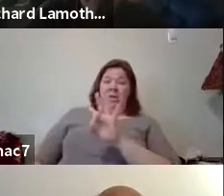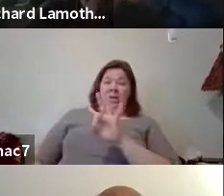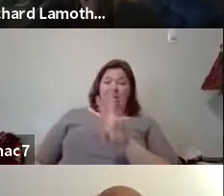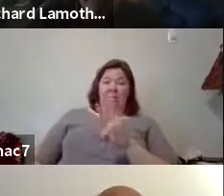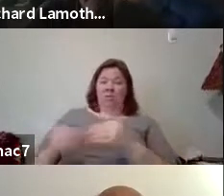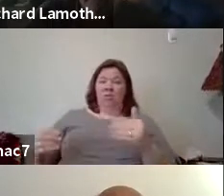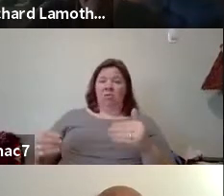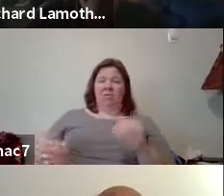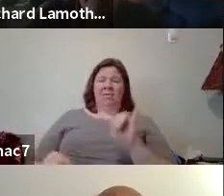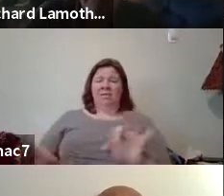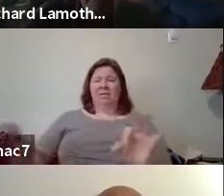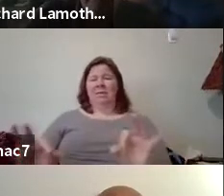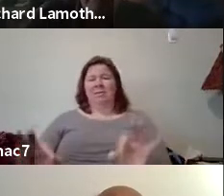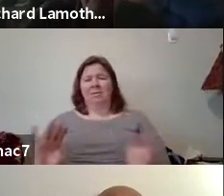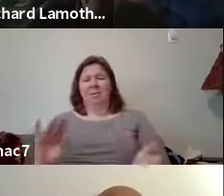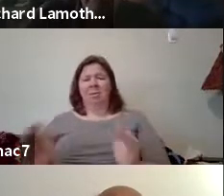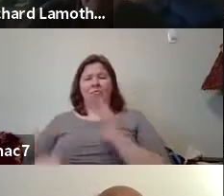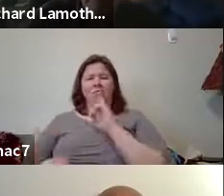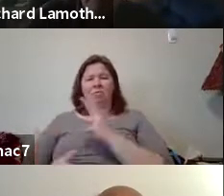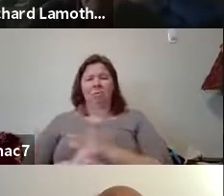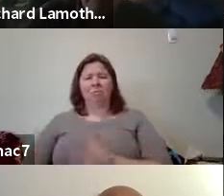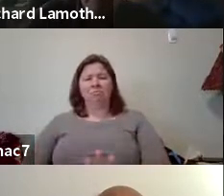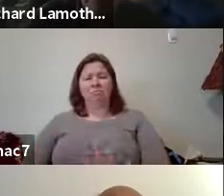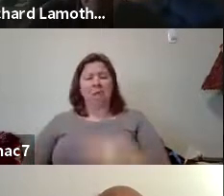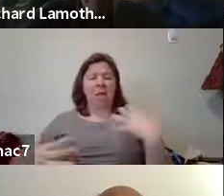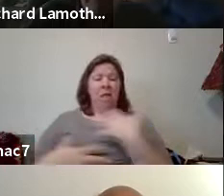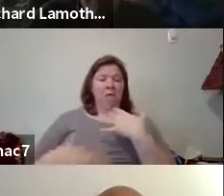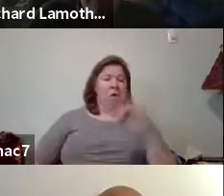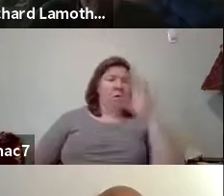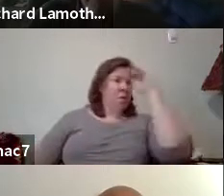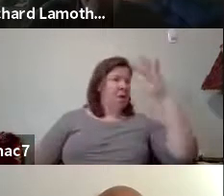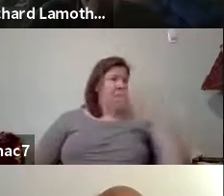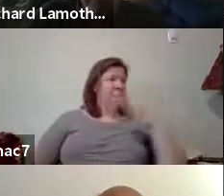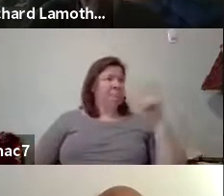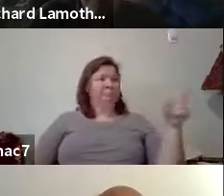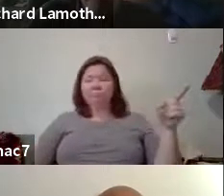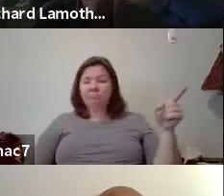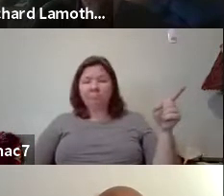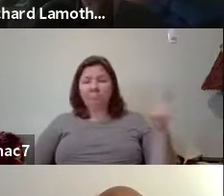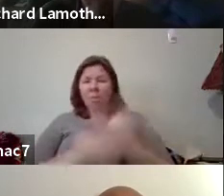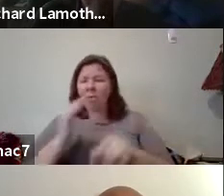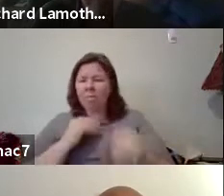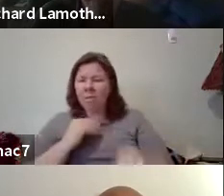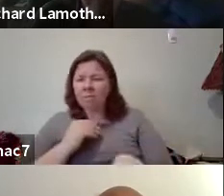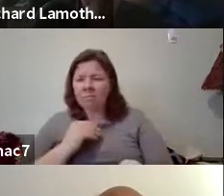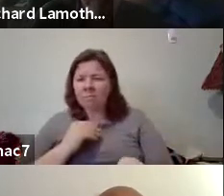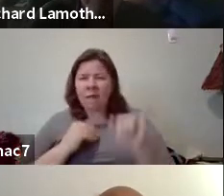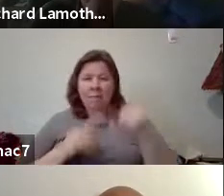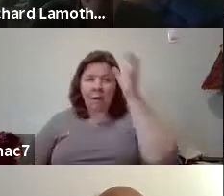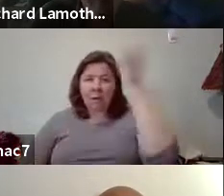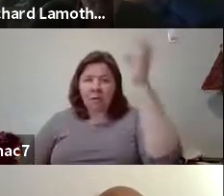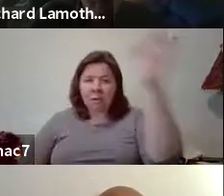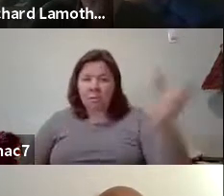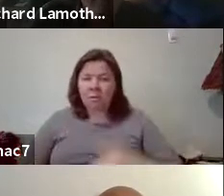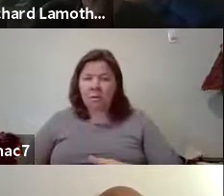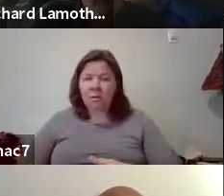it. You could also have what's called fear of man. You know what fear of man is, that concept?